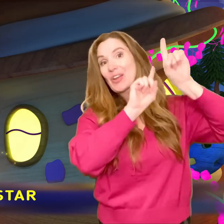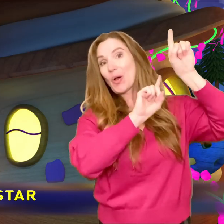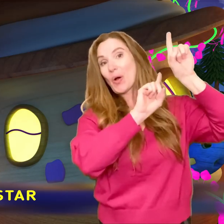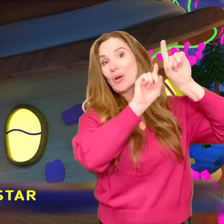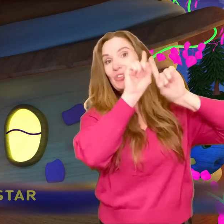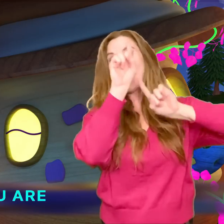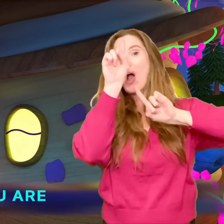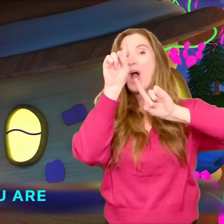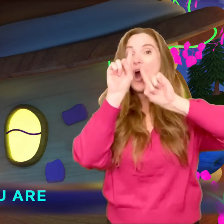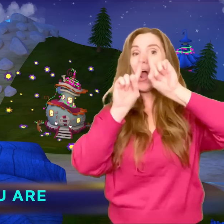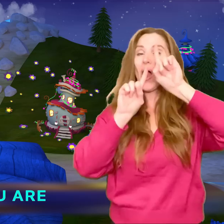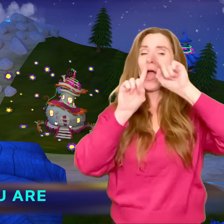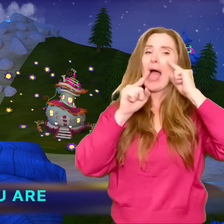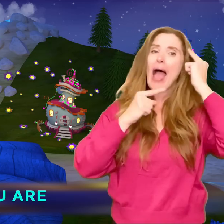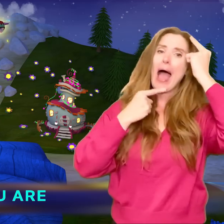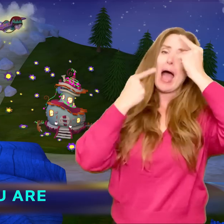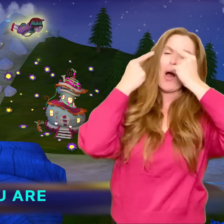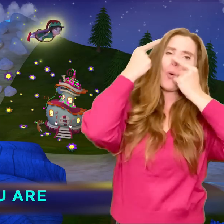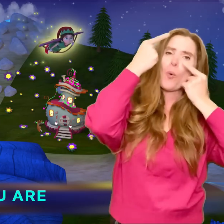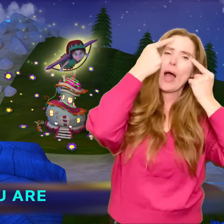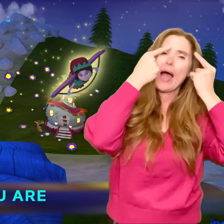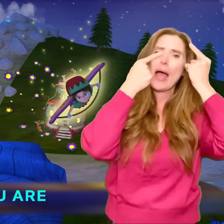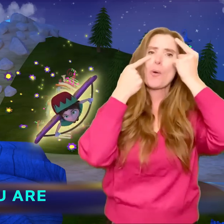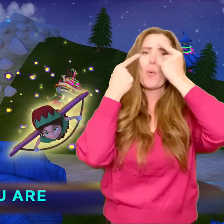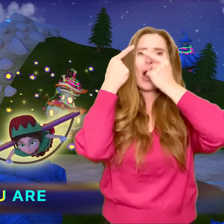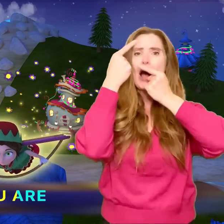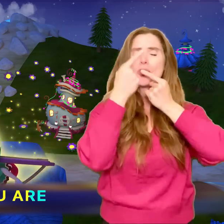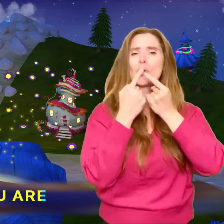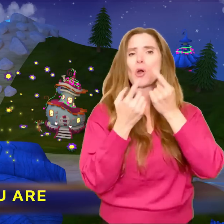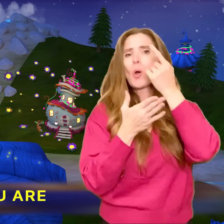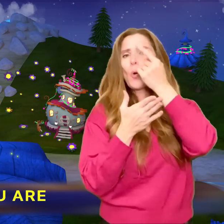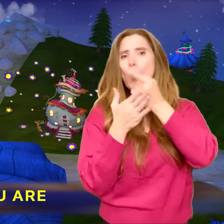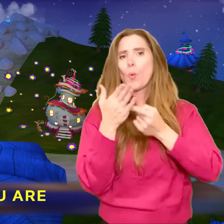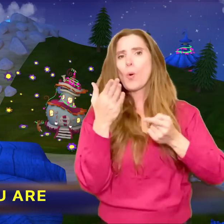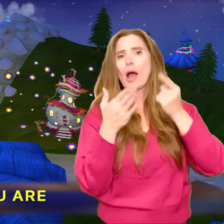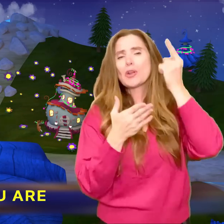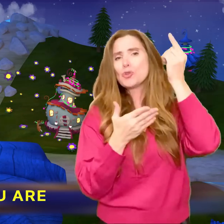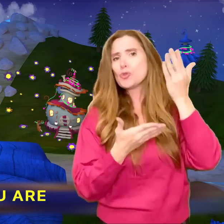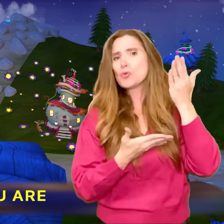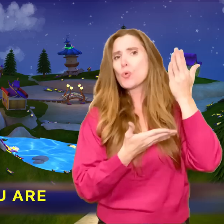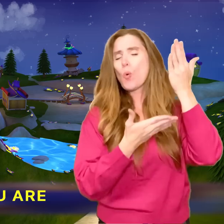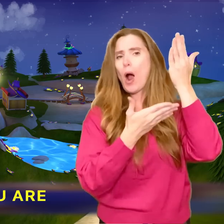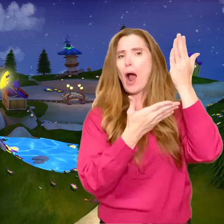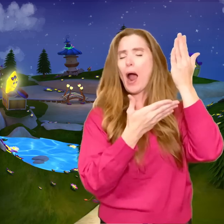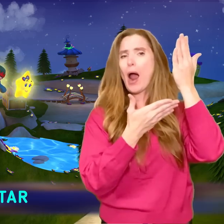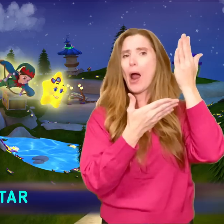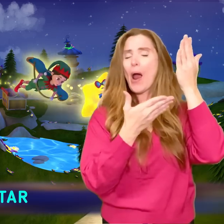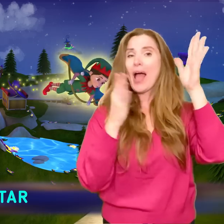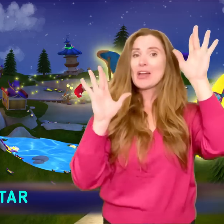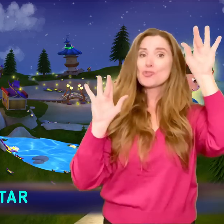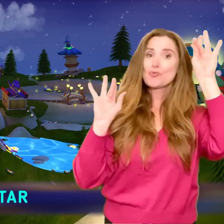star how I wonder what you are